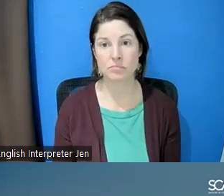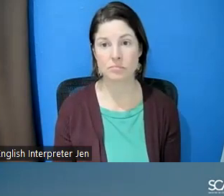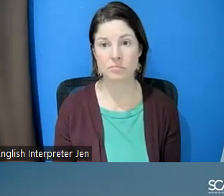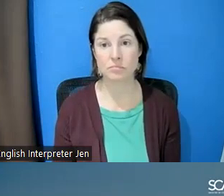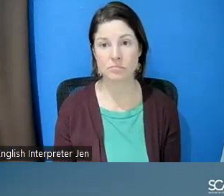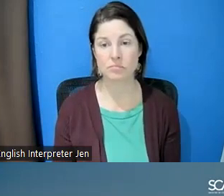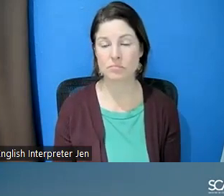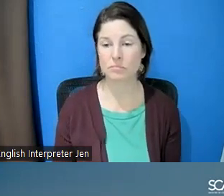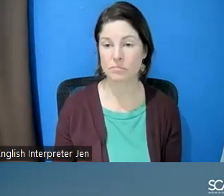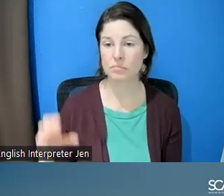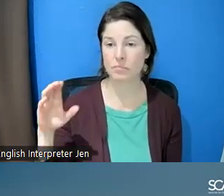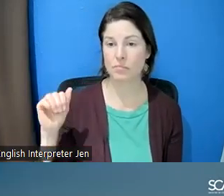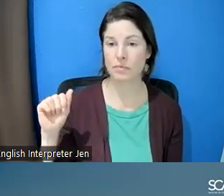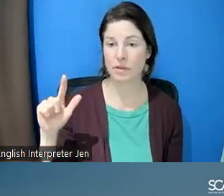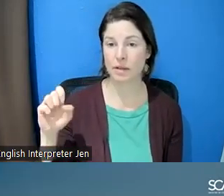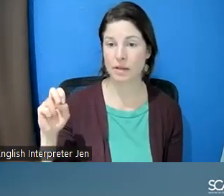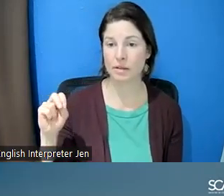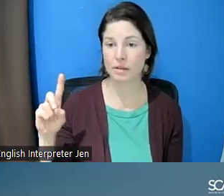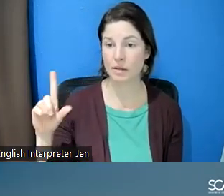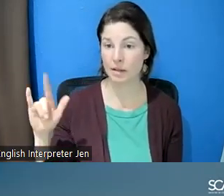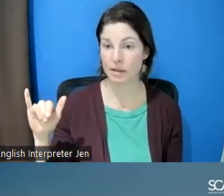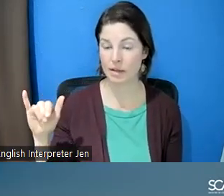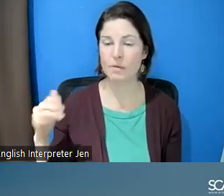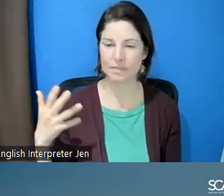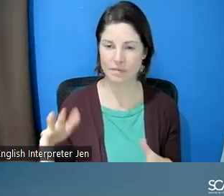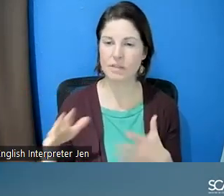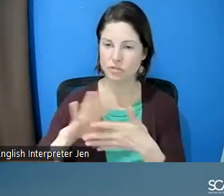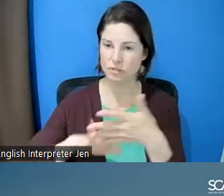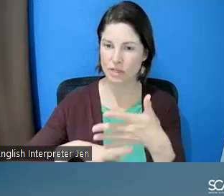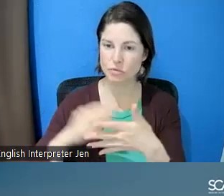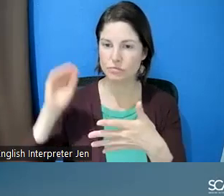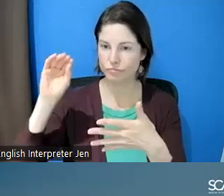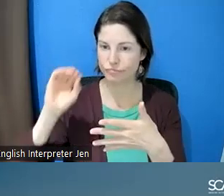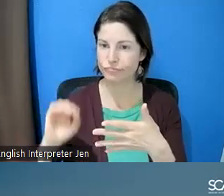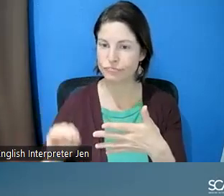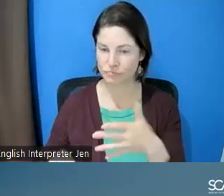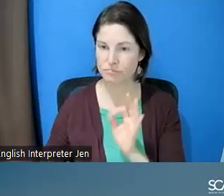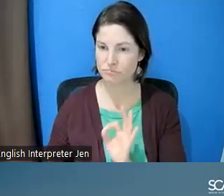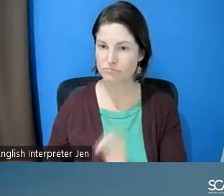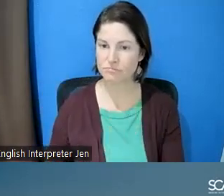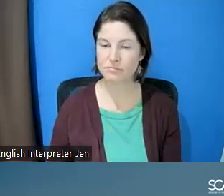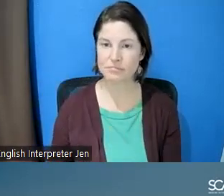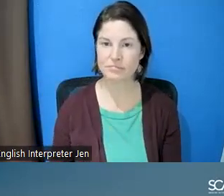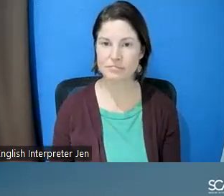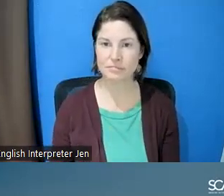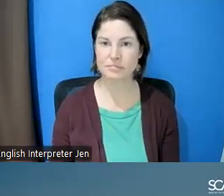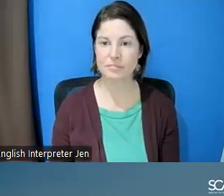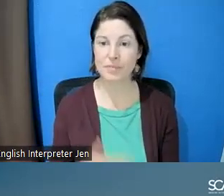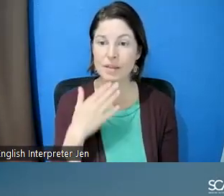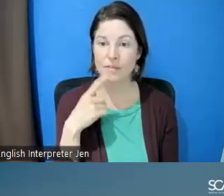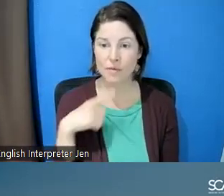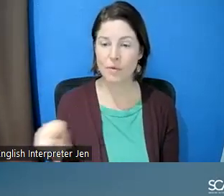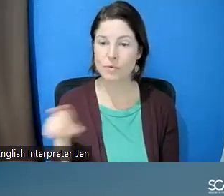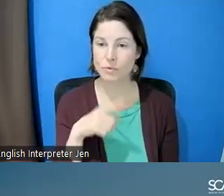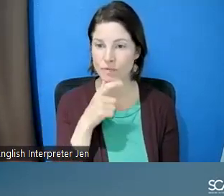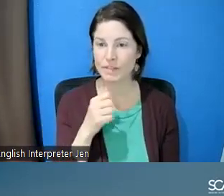Calendly. So thank you those who have scheduled those appointments, and